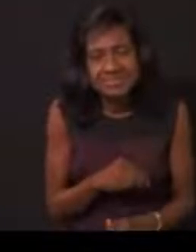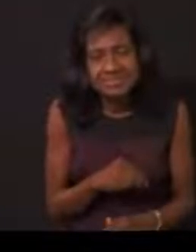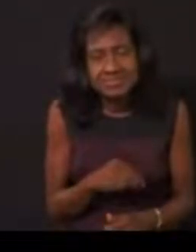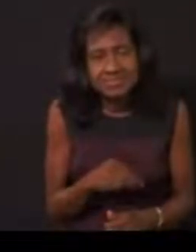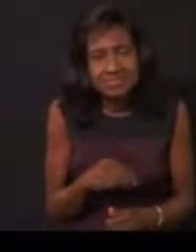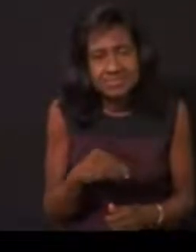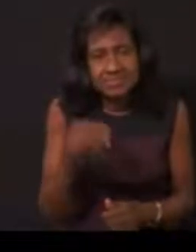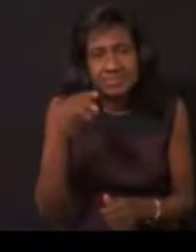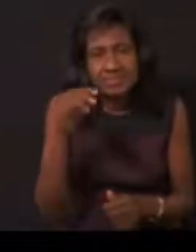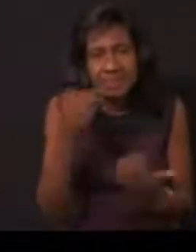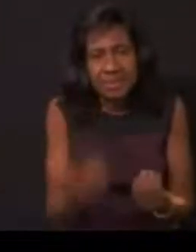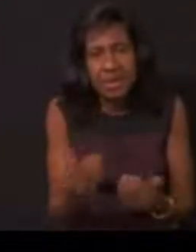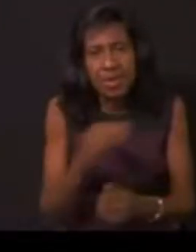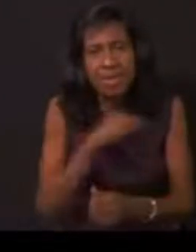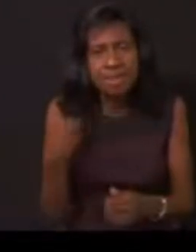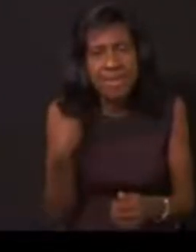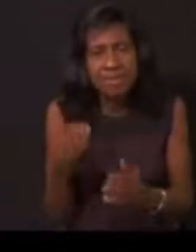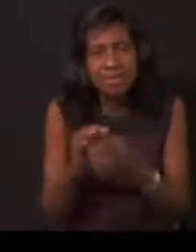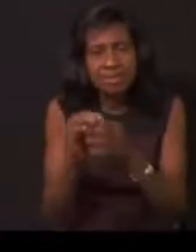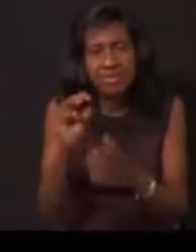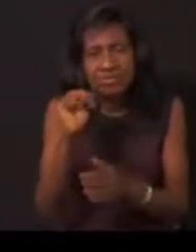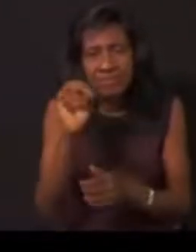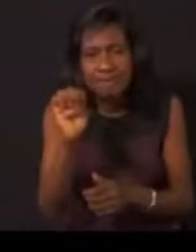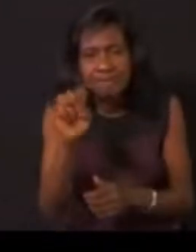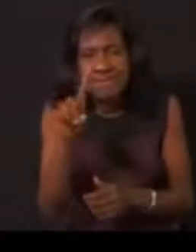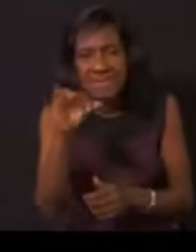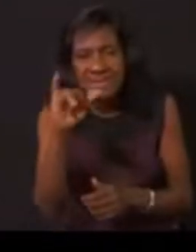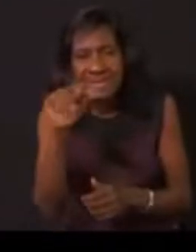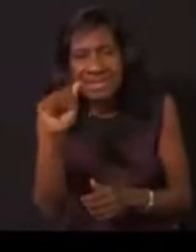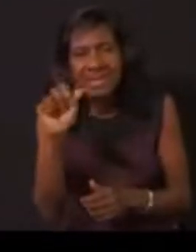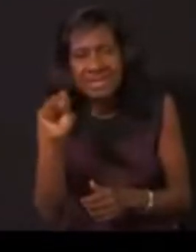from CNS. She joins us via Zoom. Wendy?